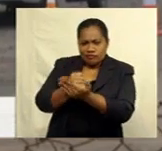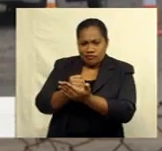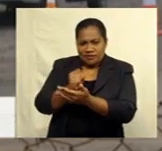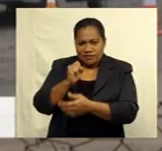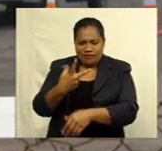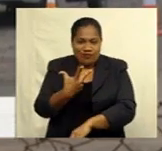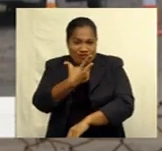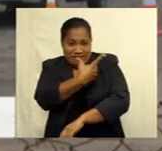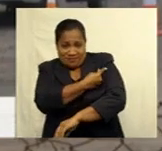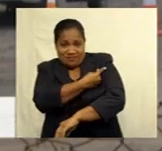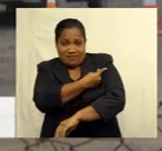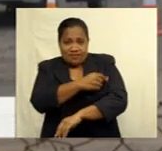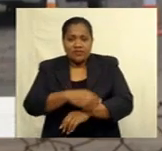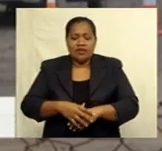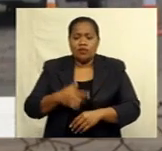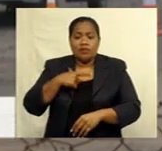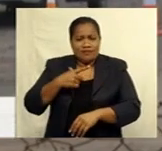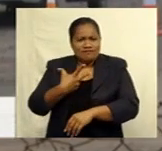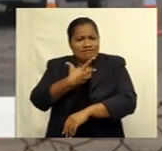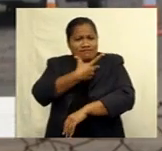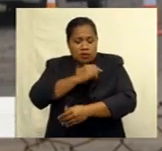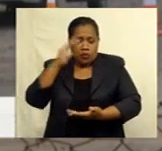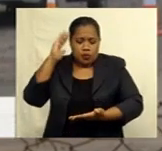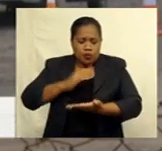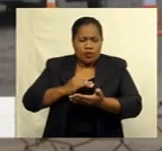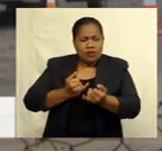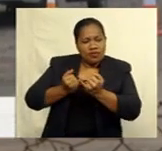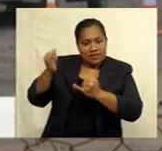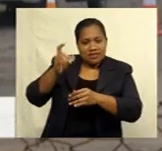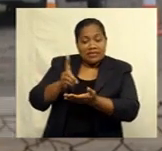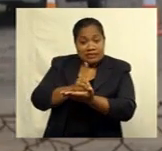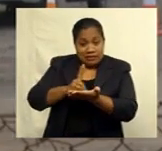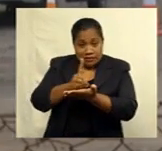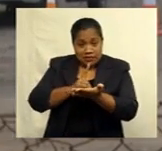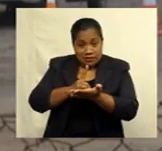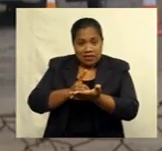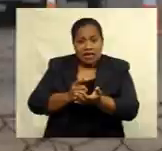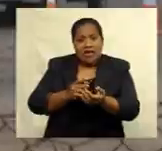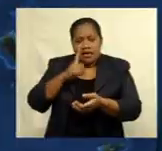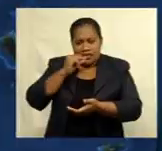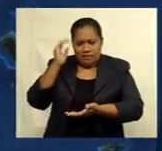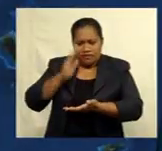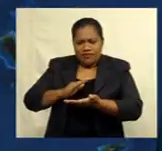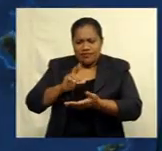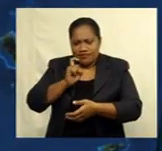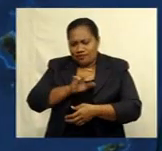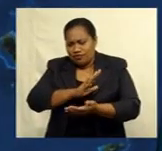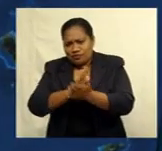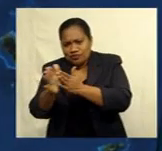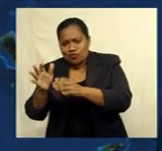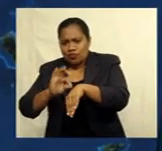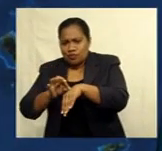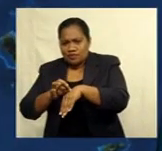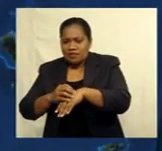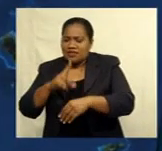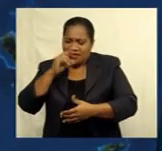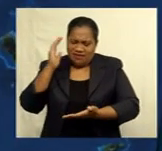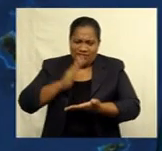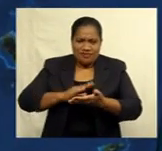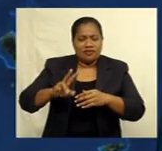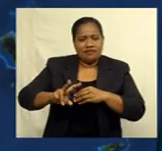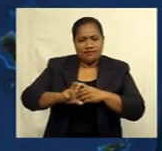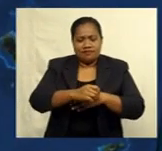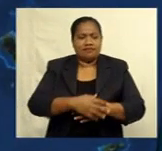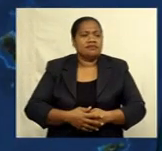COVID-19 vaccinations as the vaccines reduce severe disease, hospitalization and death. Encouraging all Fijians that while we have